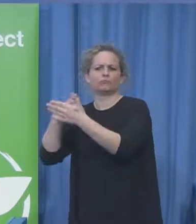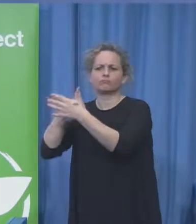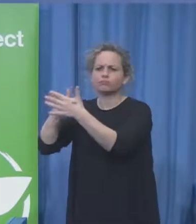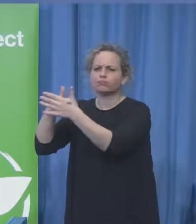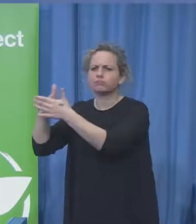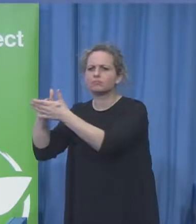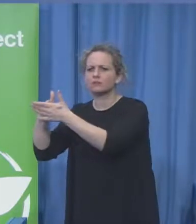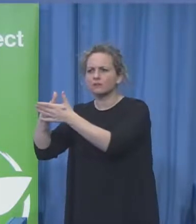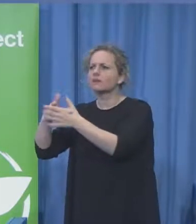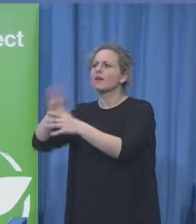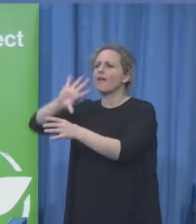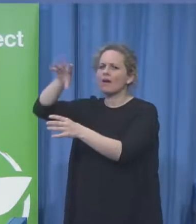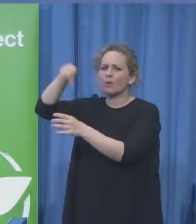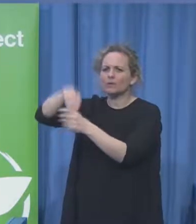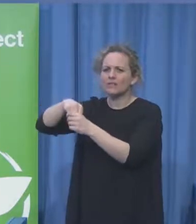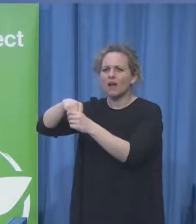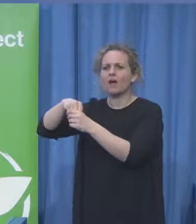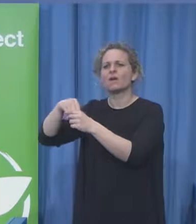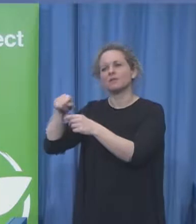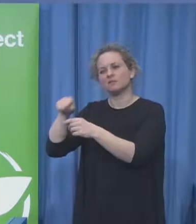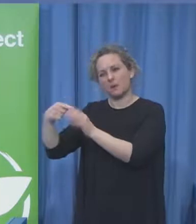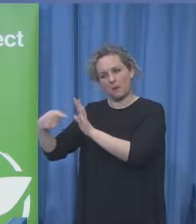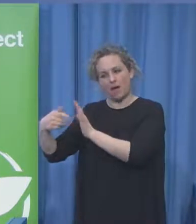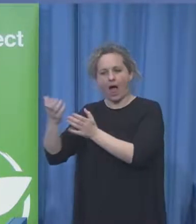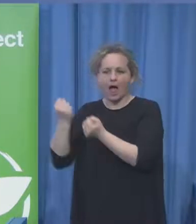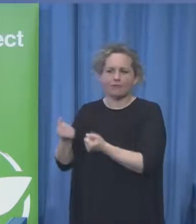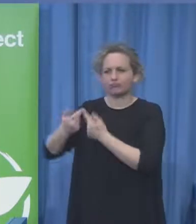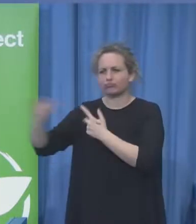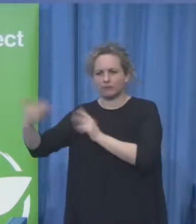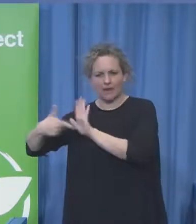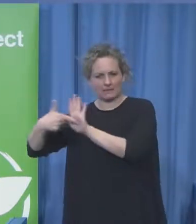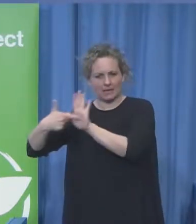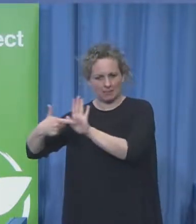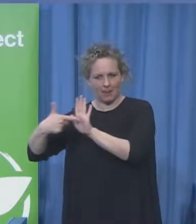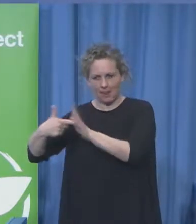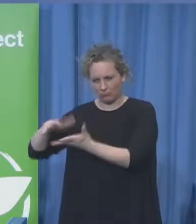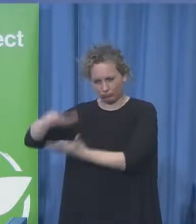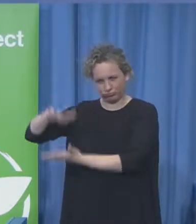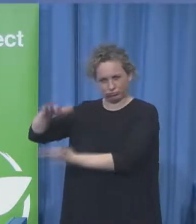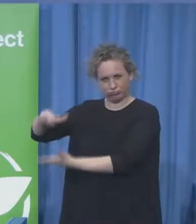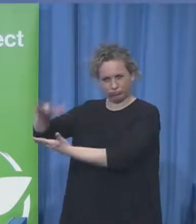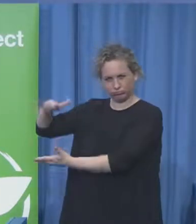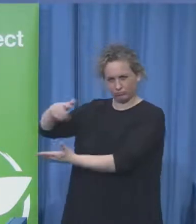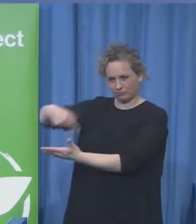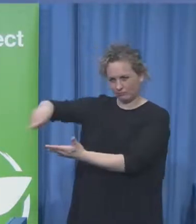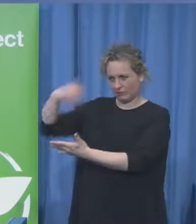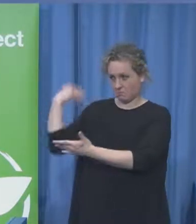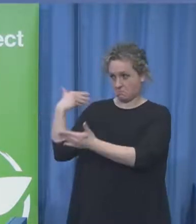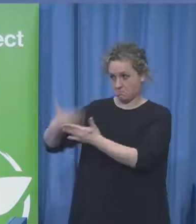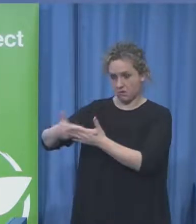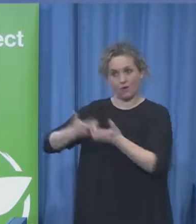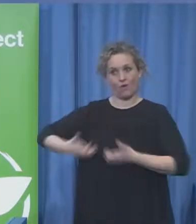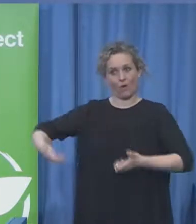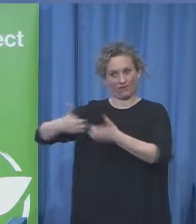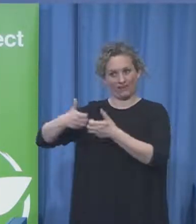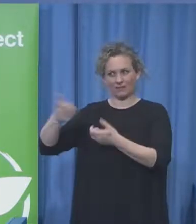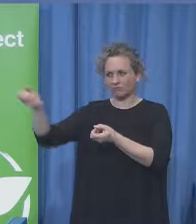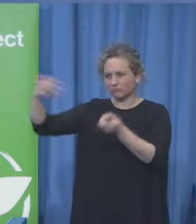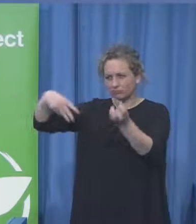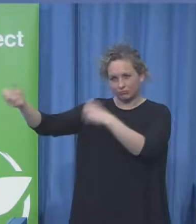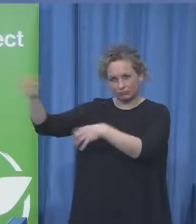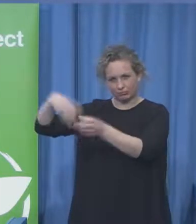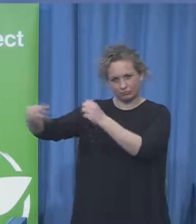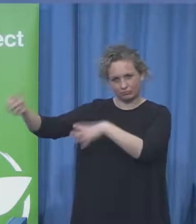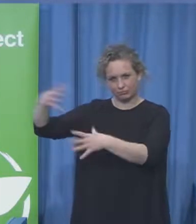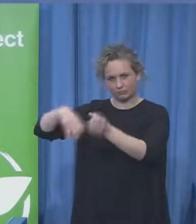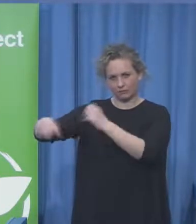market. Because of timing, it's quite challenging. I think just list a number of these policy tools and ideas